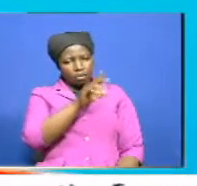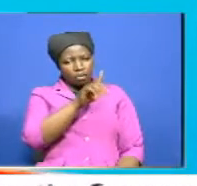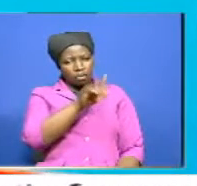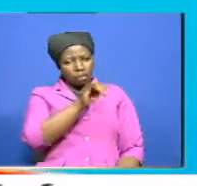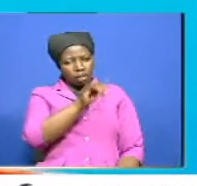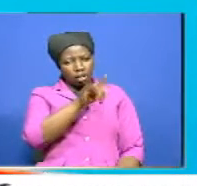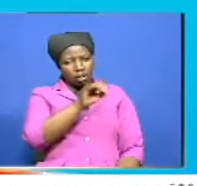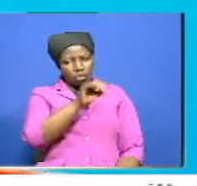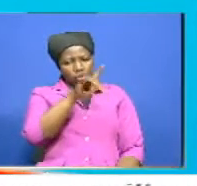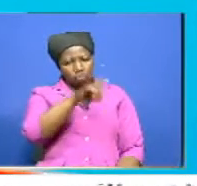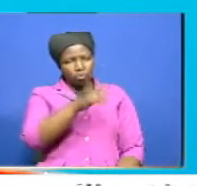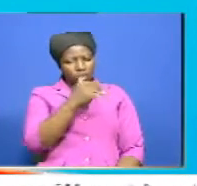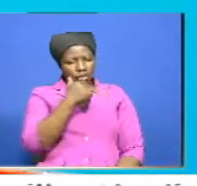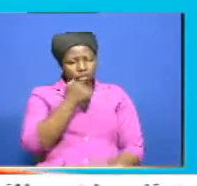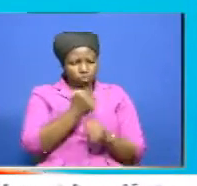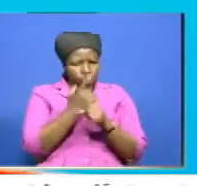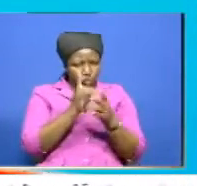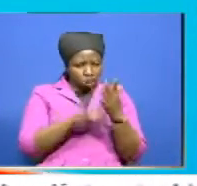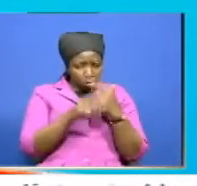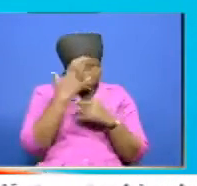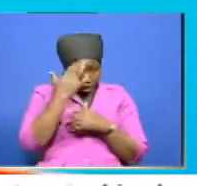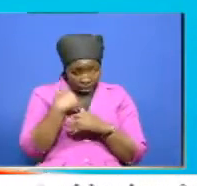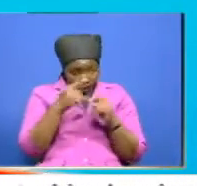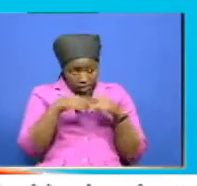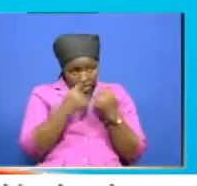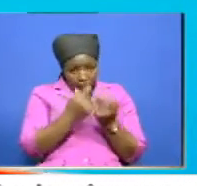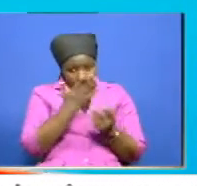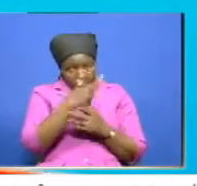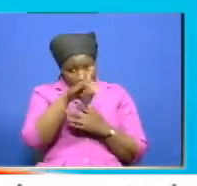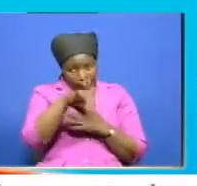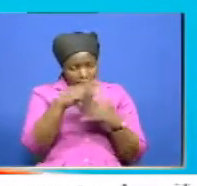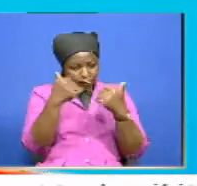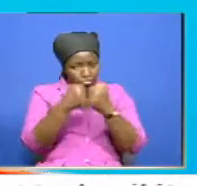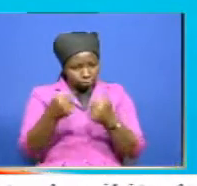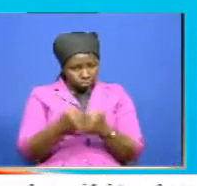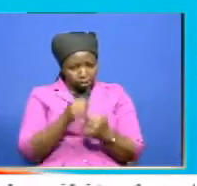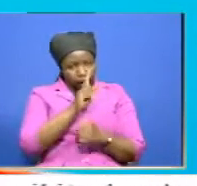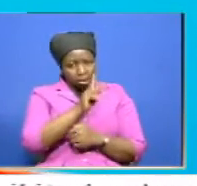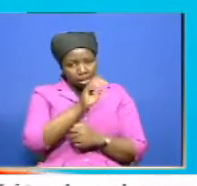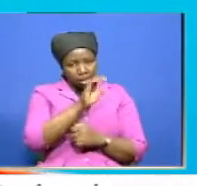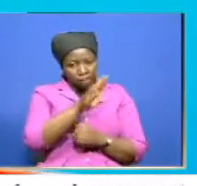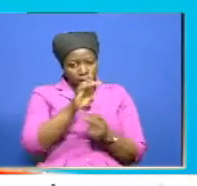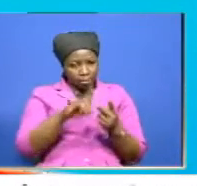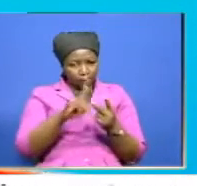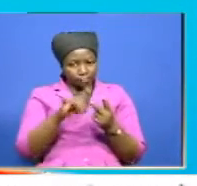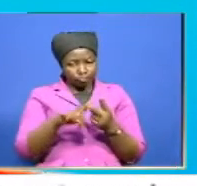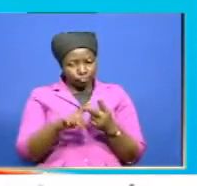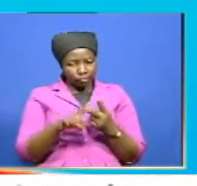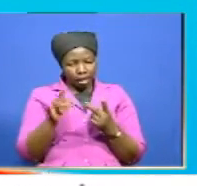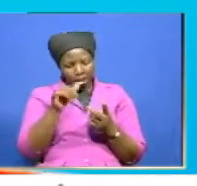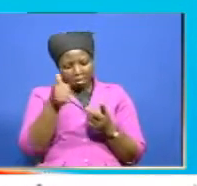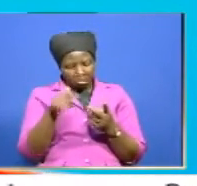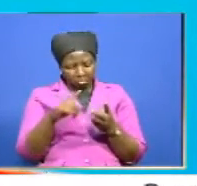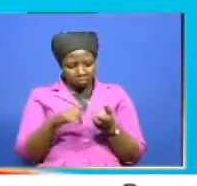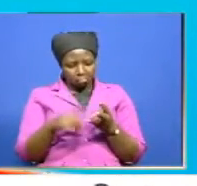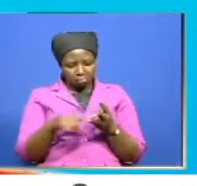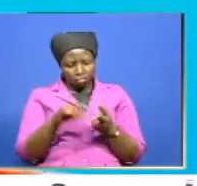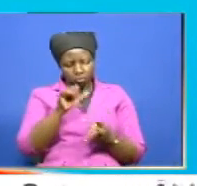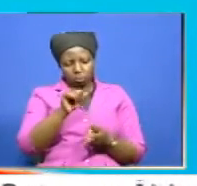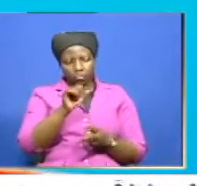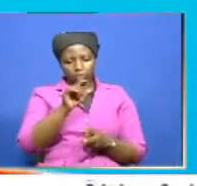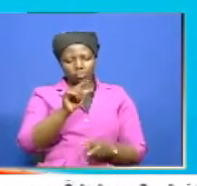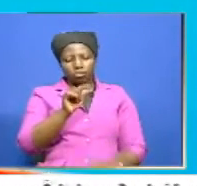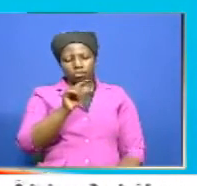are there, they'll have to play against KCB, they'll have to play against First Rising Oilers side, they'll have to play against Strathmore and